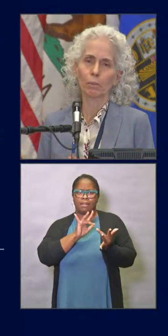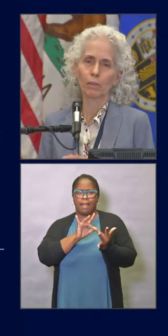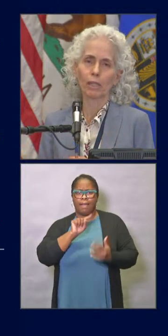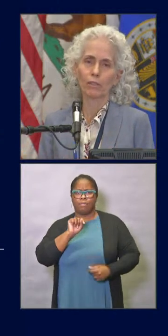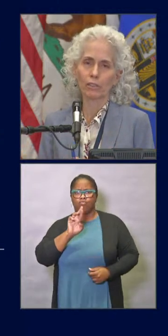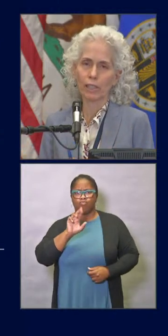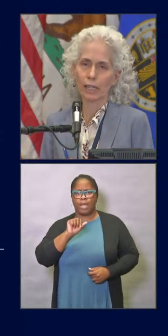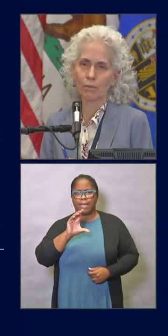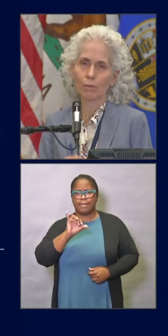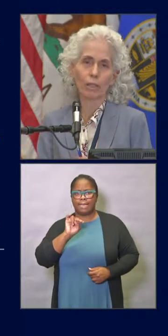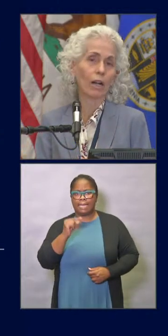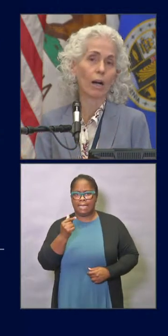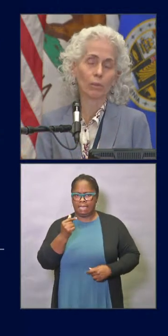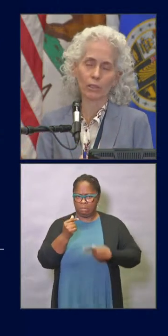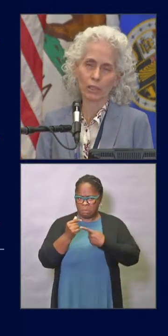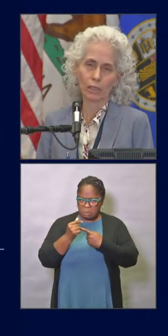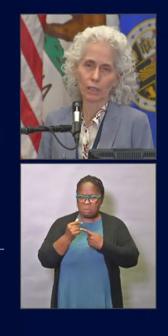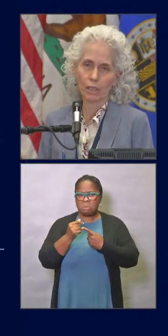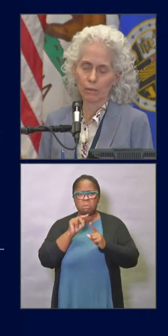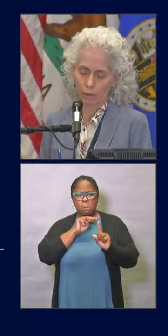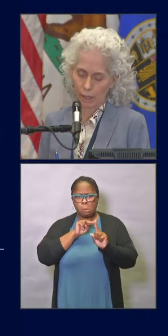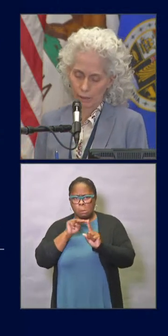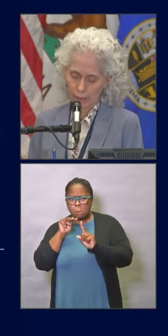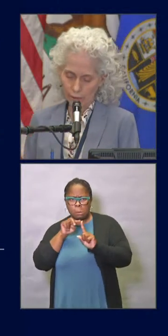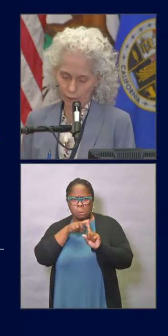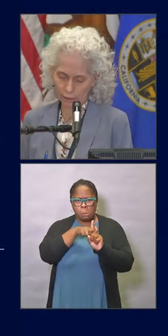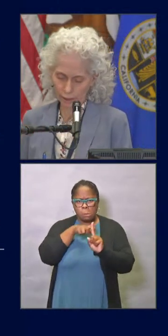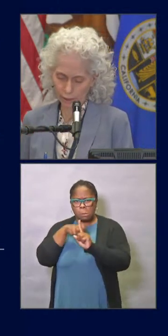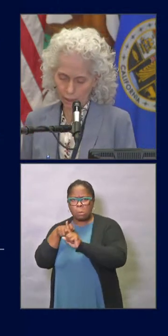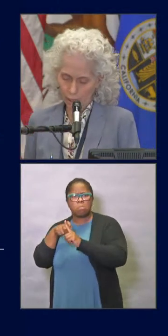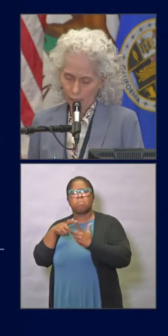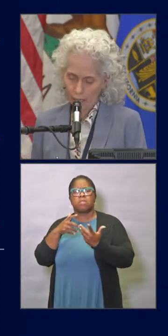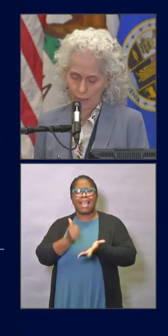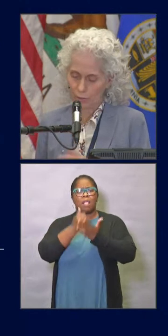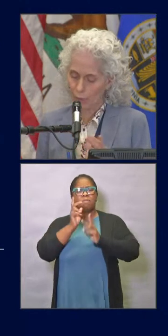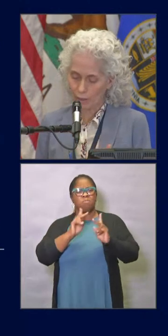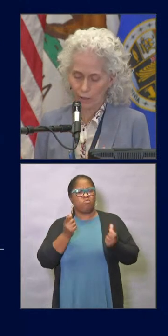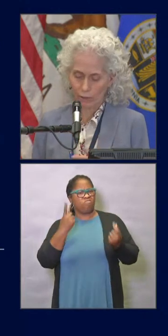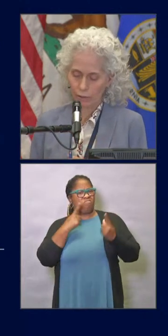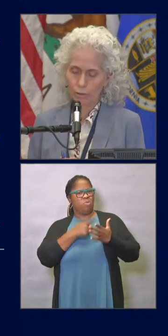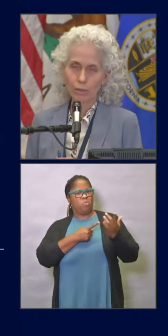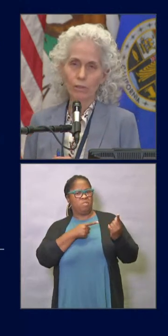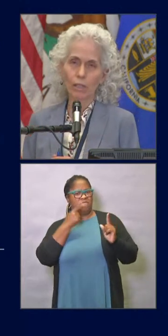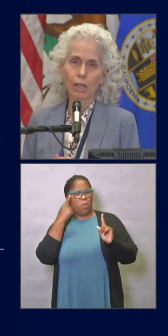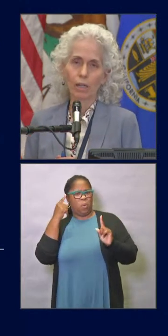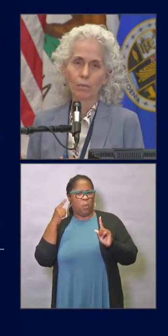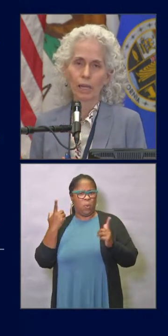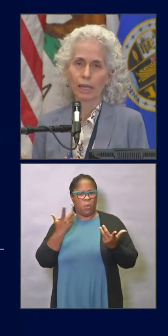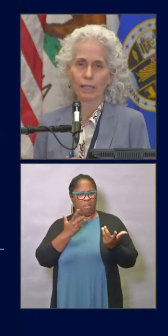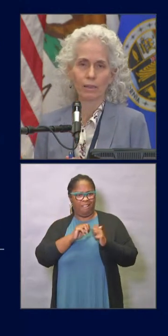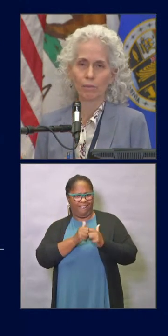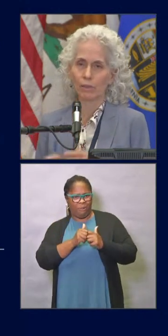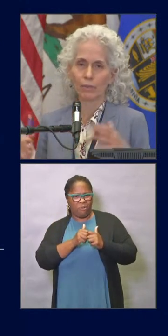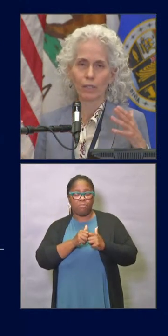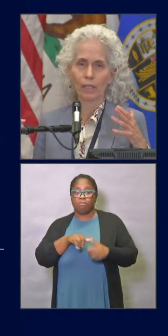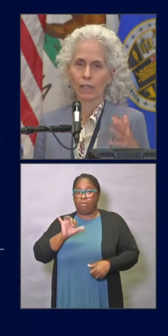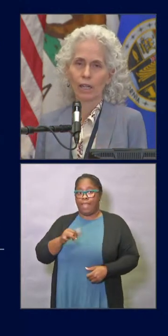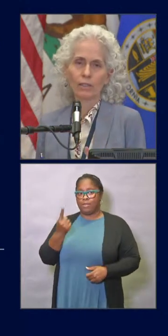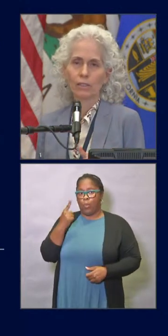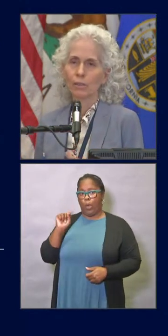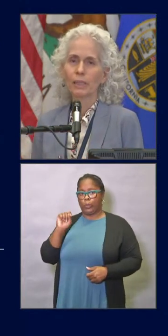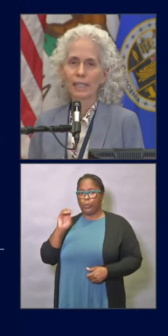important for people to understand what we're accomplishing with contact tracing. It's one of our tools, and